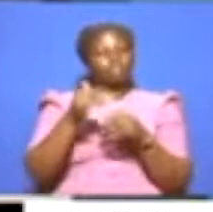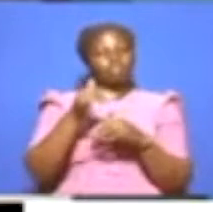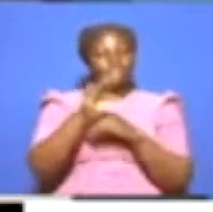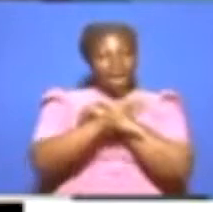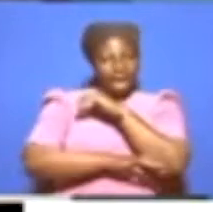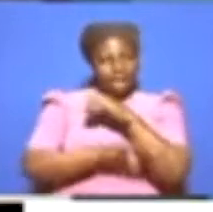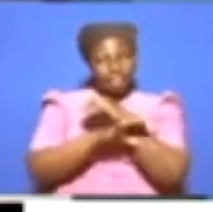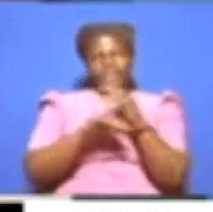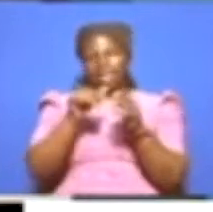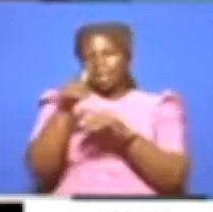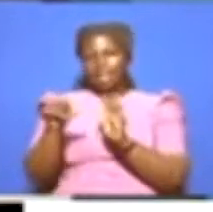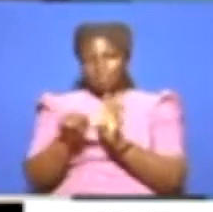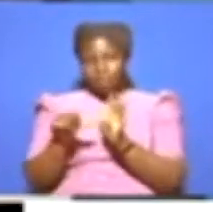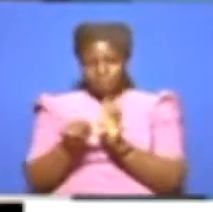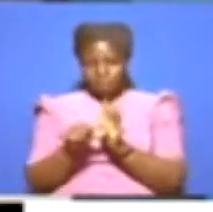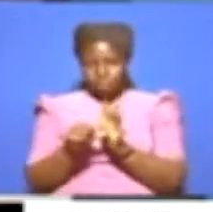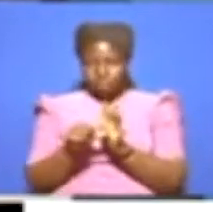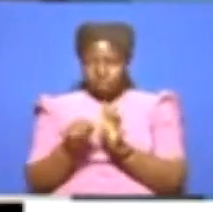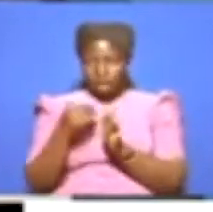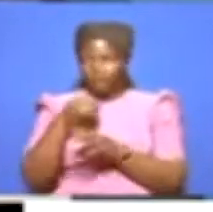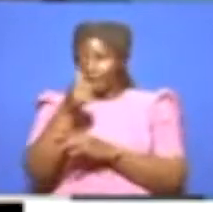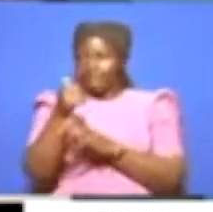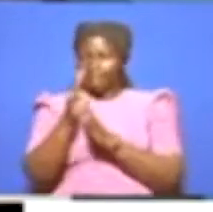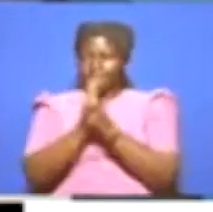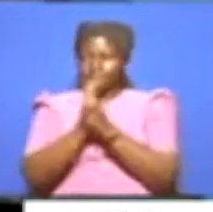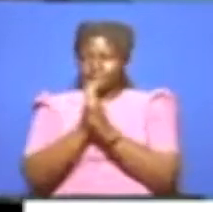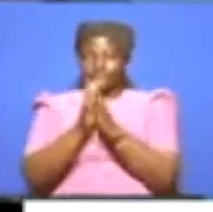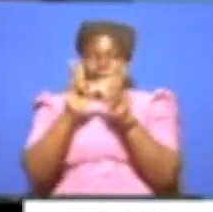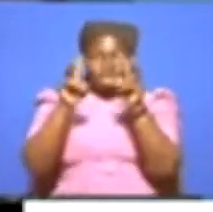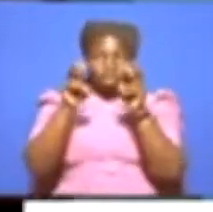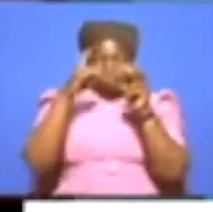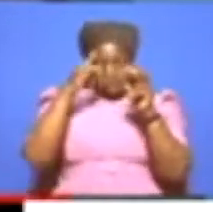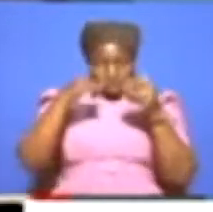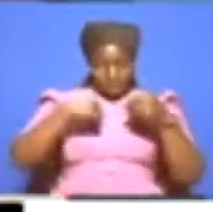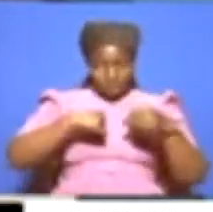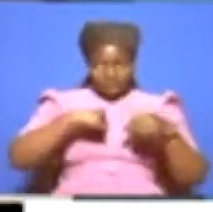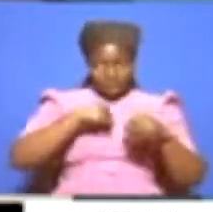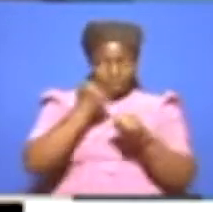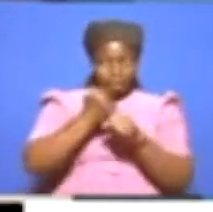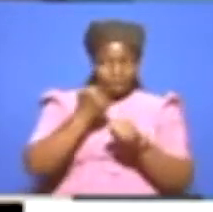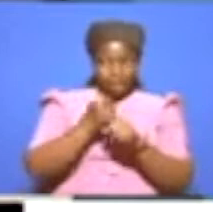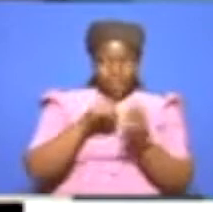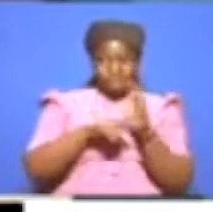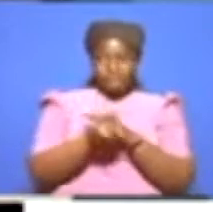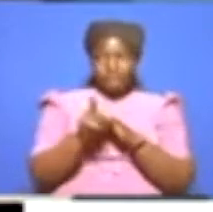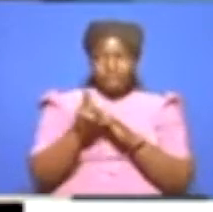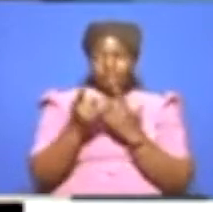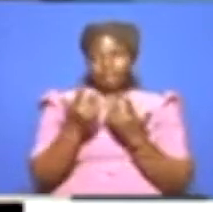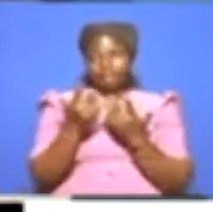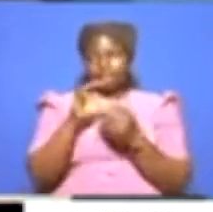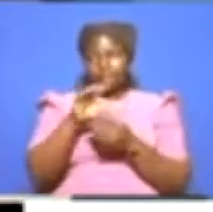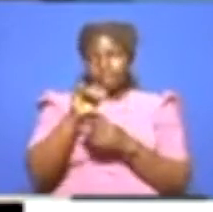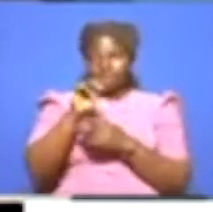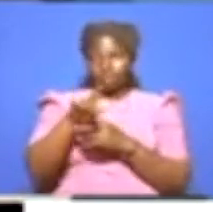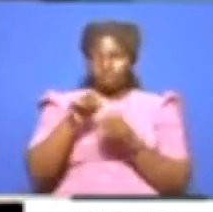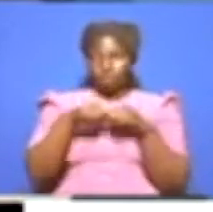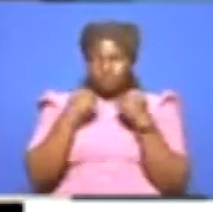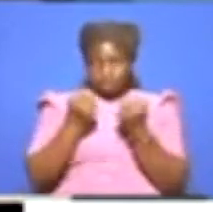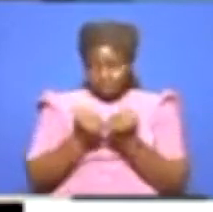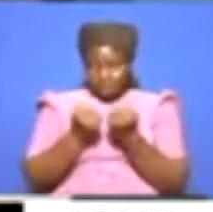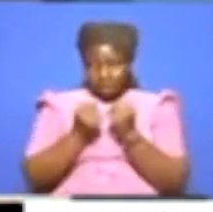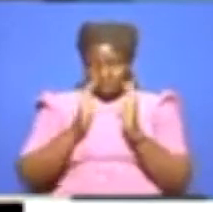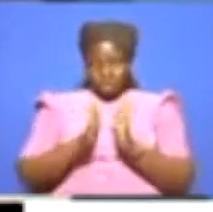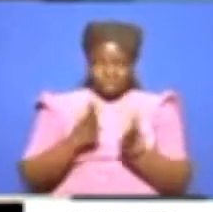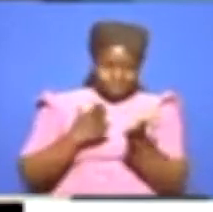and for me being in the civil society, human rights and technology rights and justice, this became as a very interesting